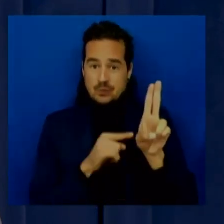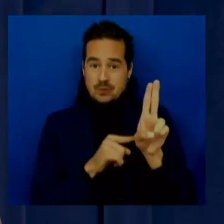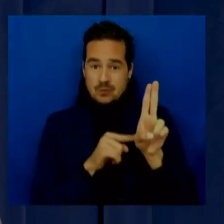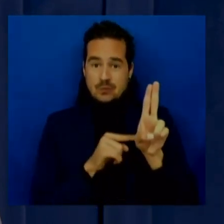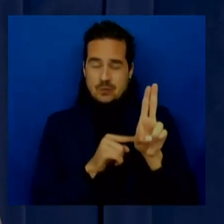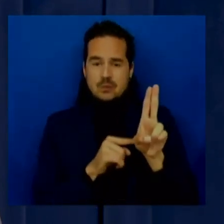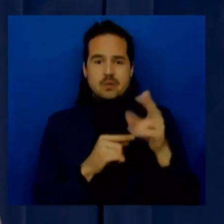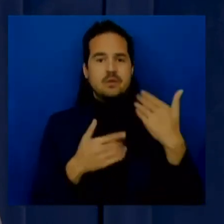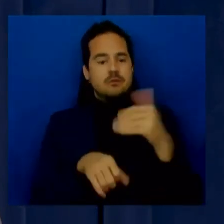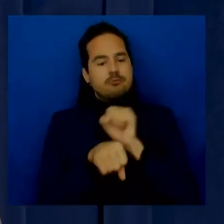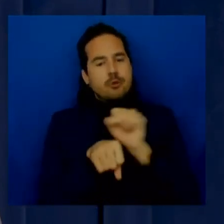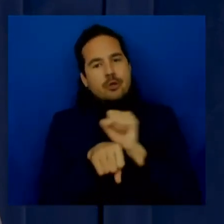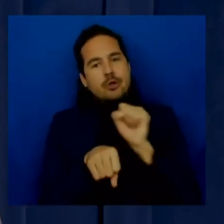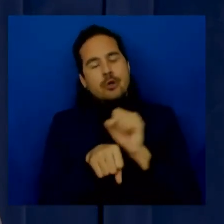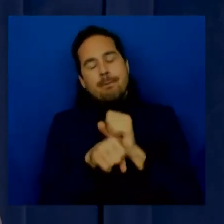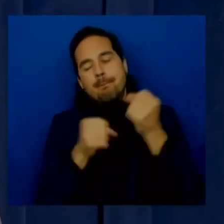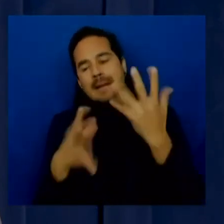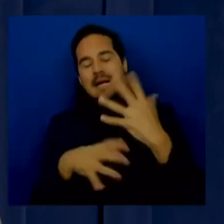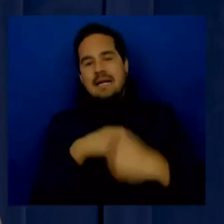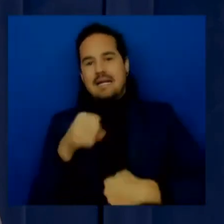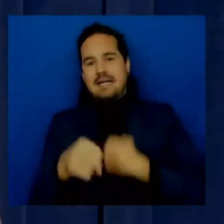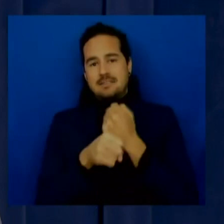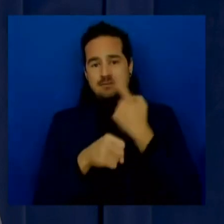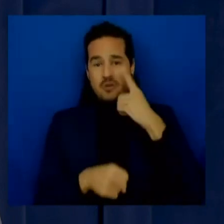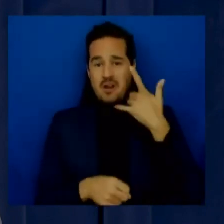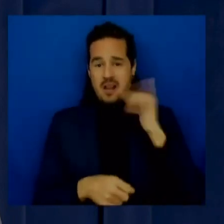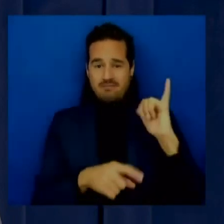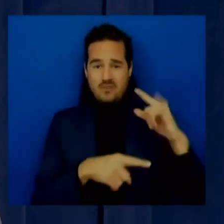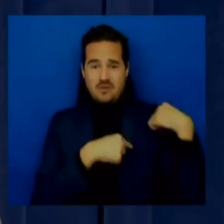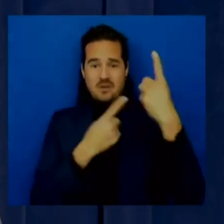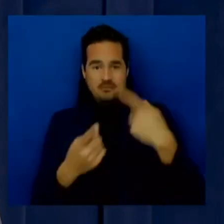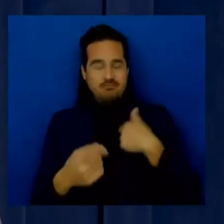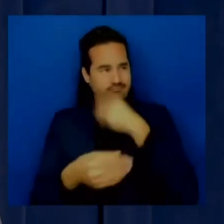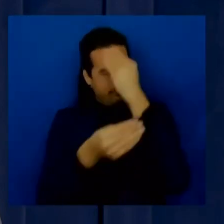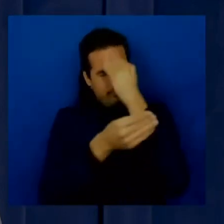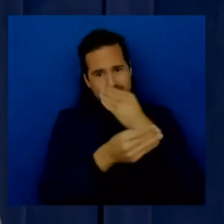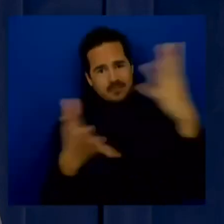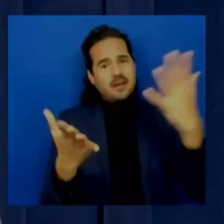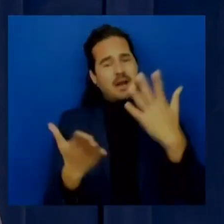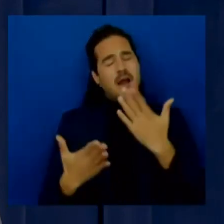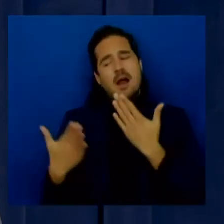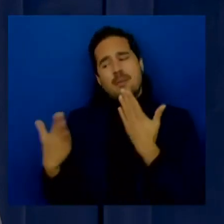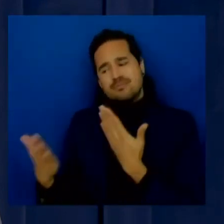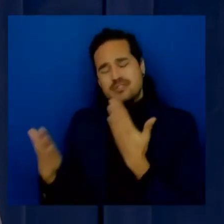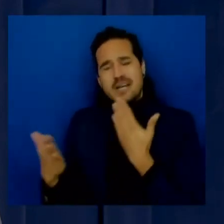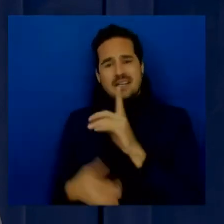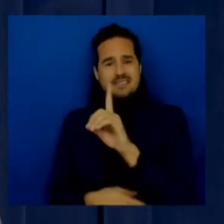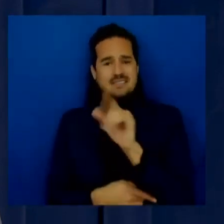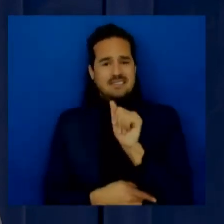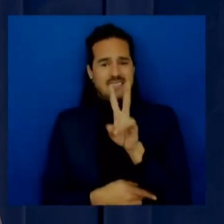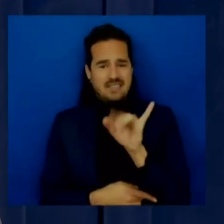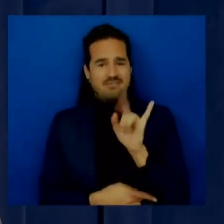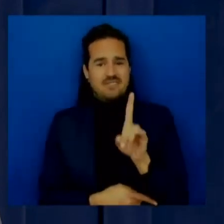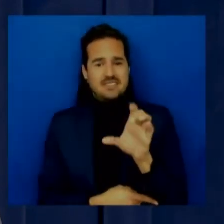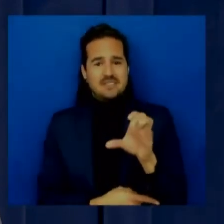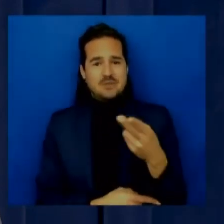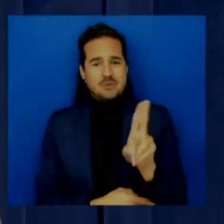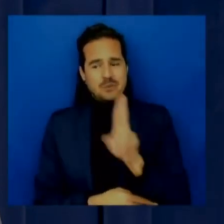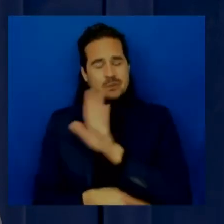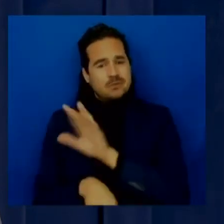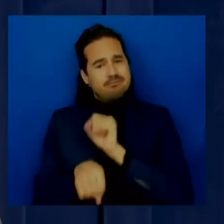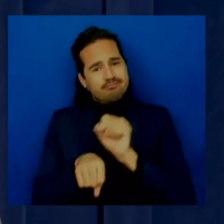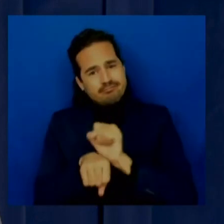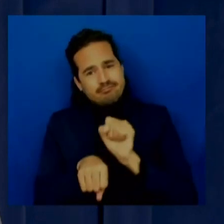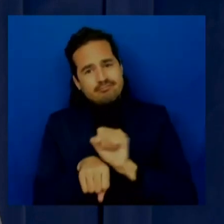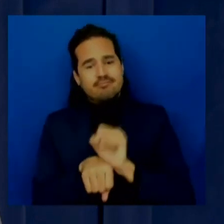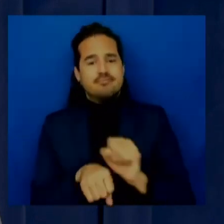support in this. We have someone, as I noted, 3 young children, has,